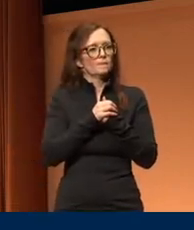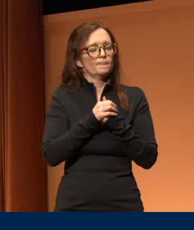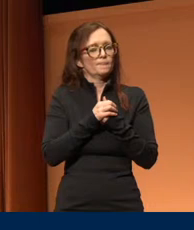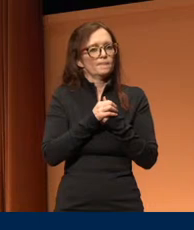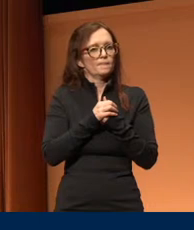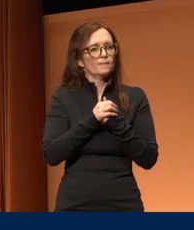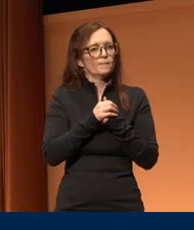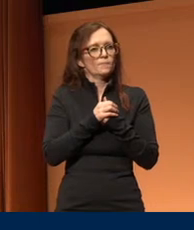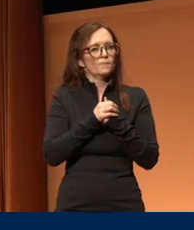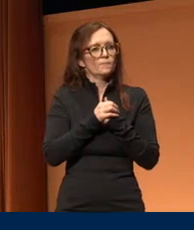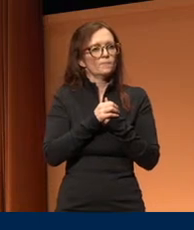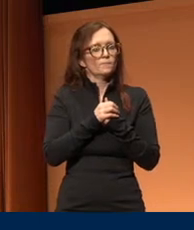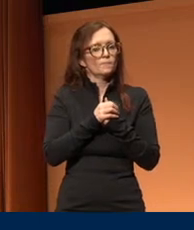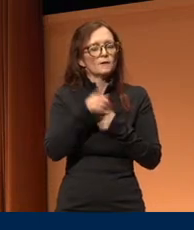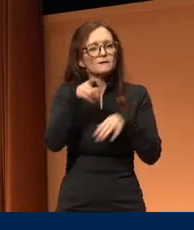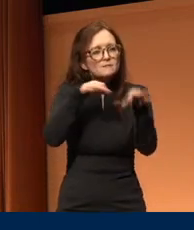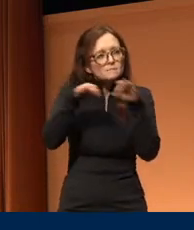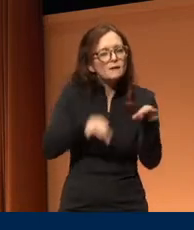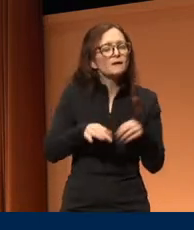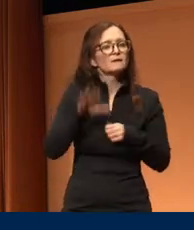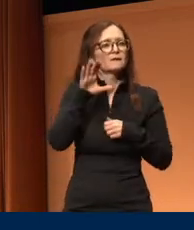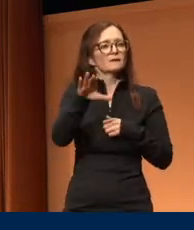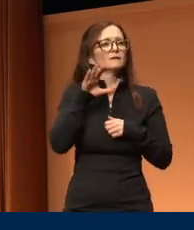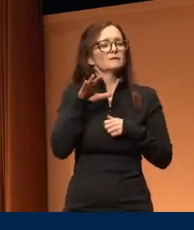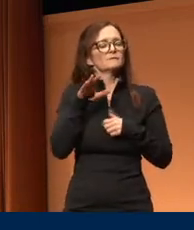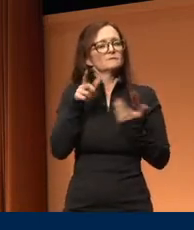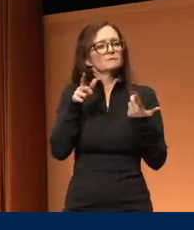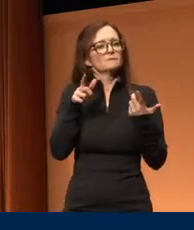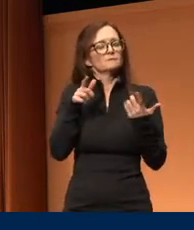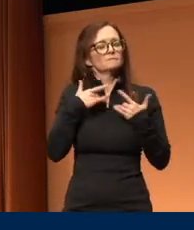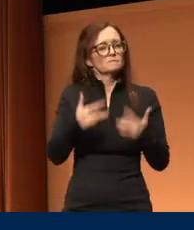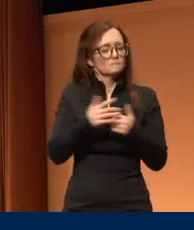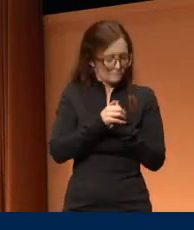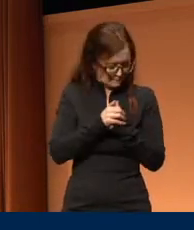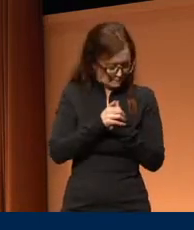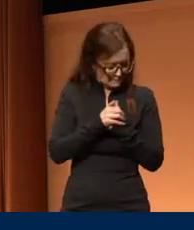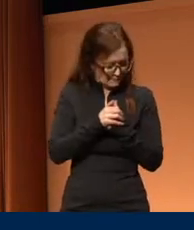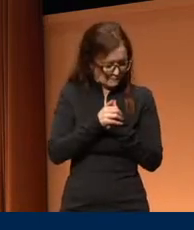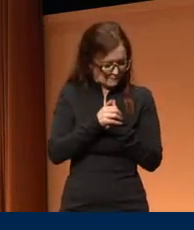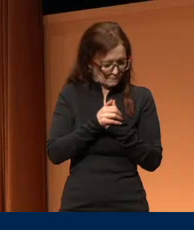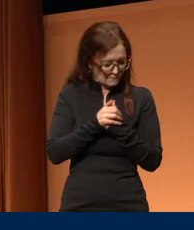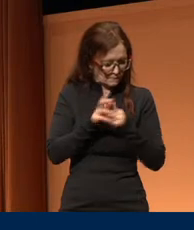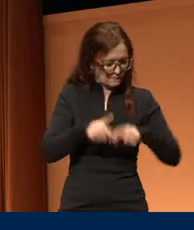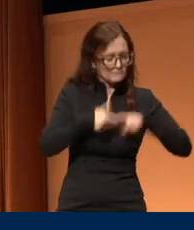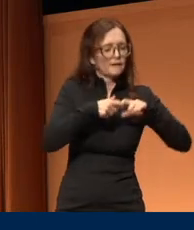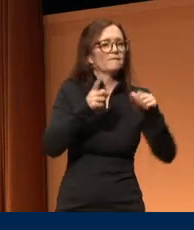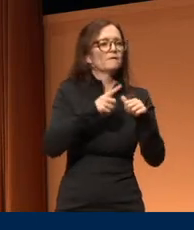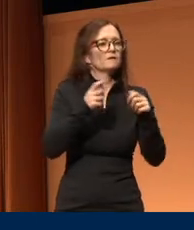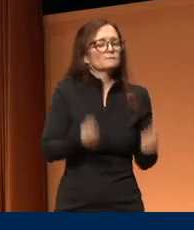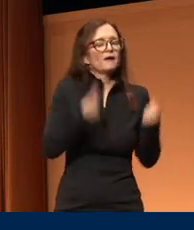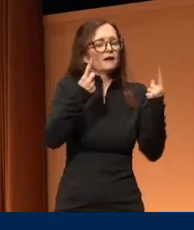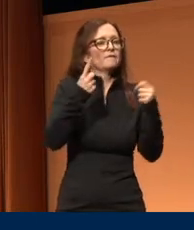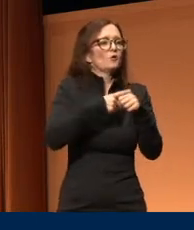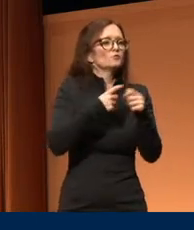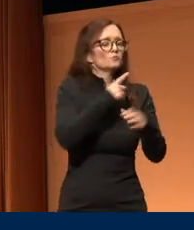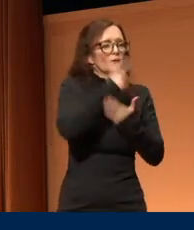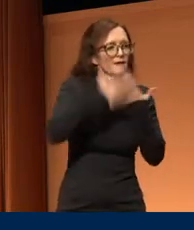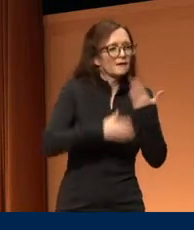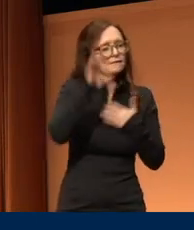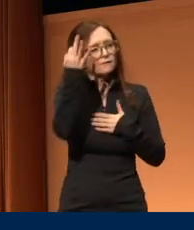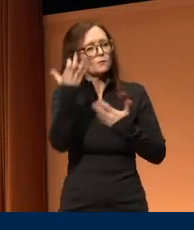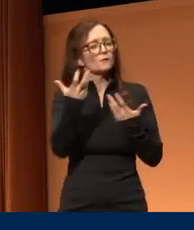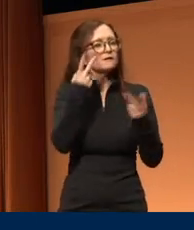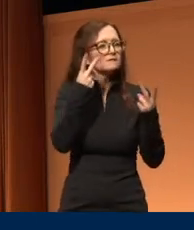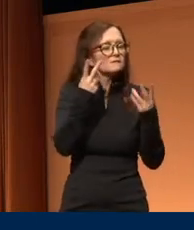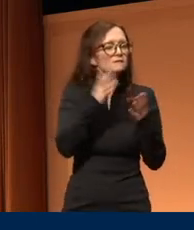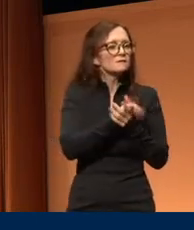He had been on TV to explain his climate skepticism to puzzled journalists. He had also spent the first weekend with a frown of disgust and skepticism